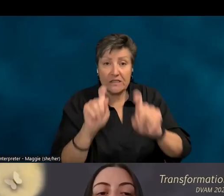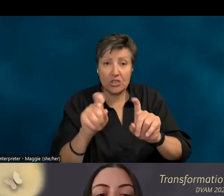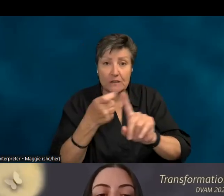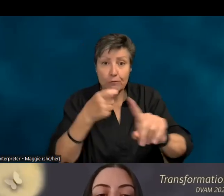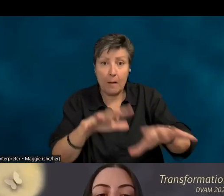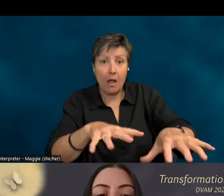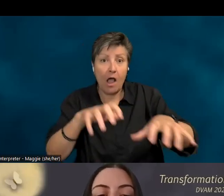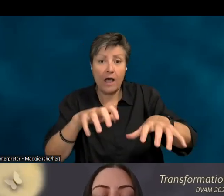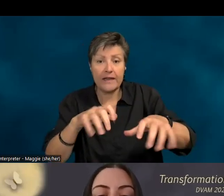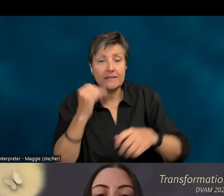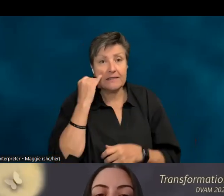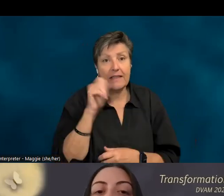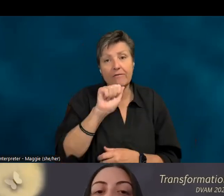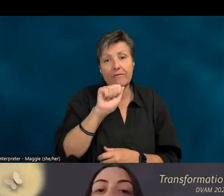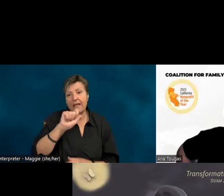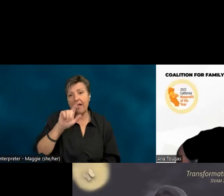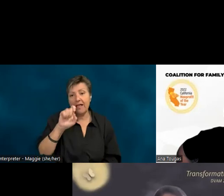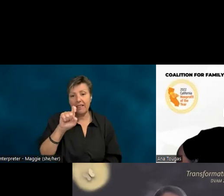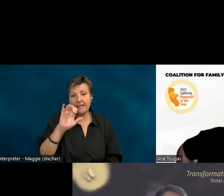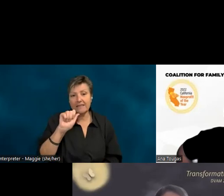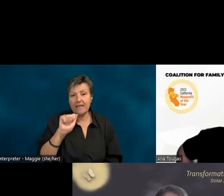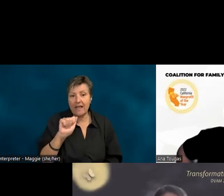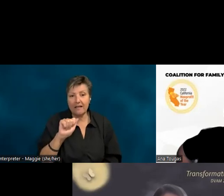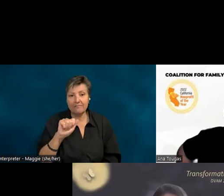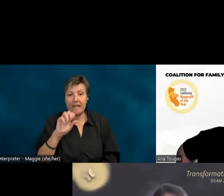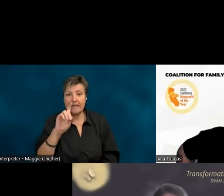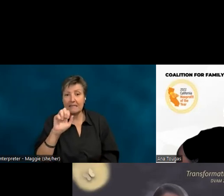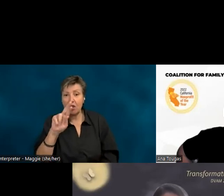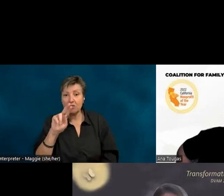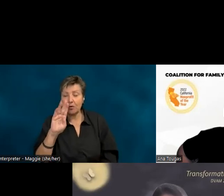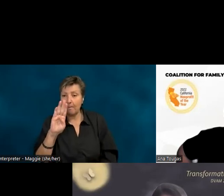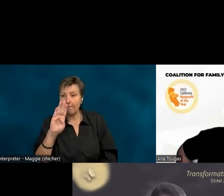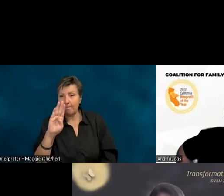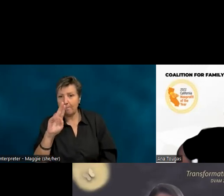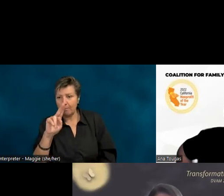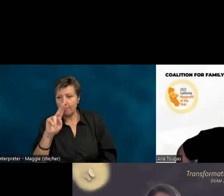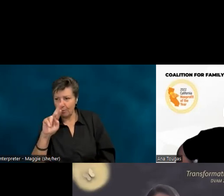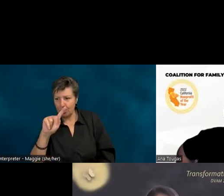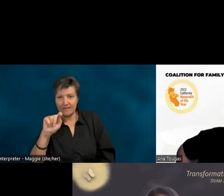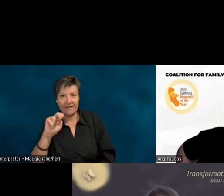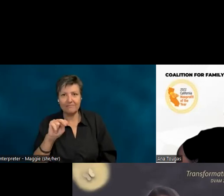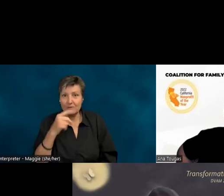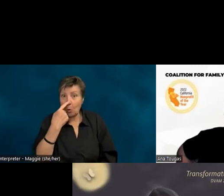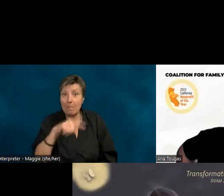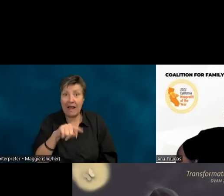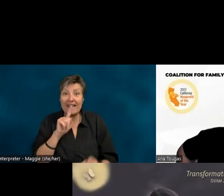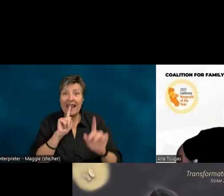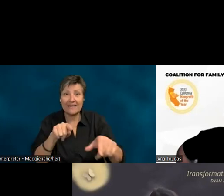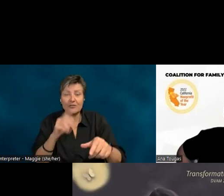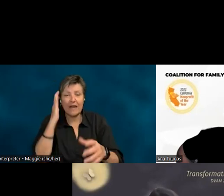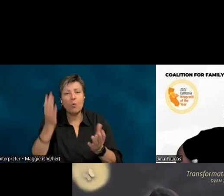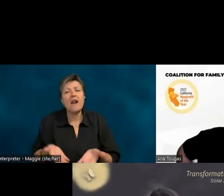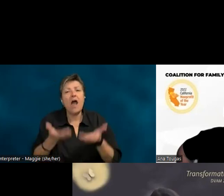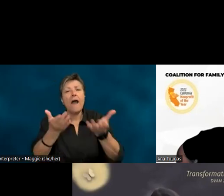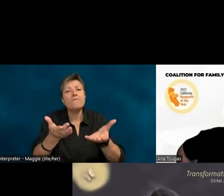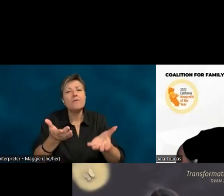if Alexia and Dr. Burton don't mind answering them. Just want to offer up that space to everybody. So are there